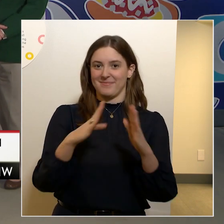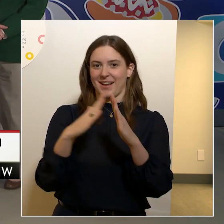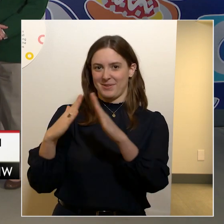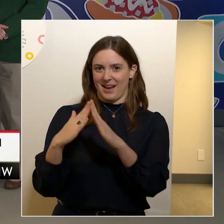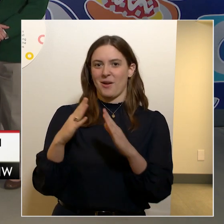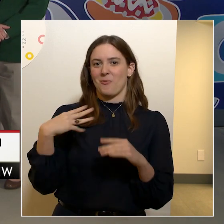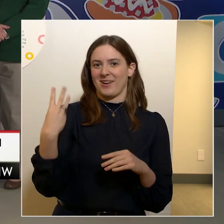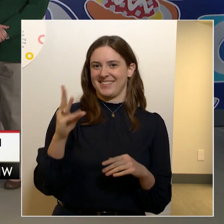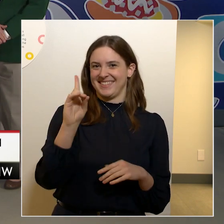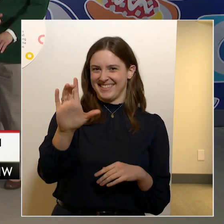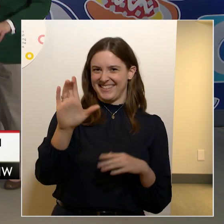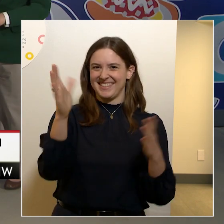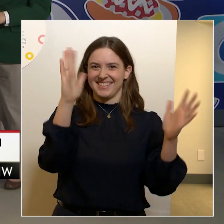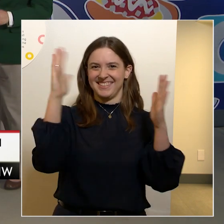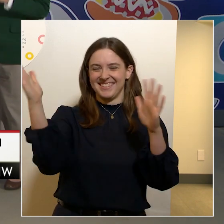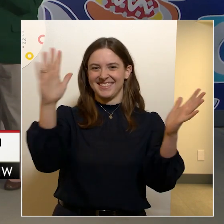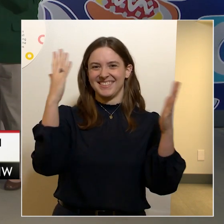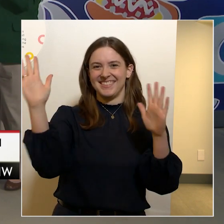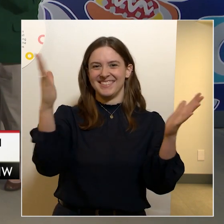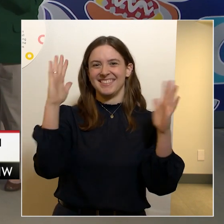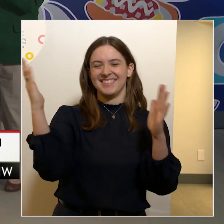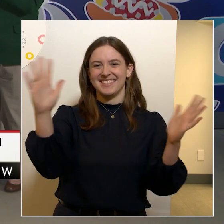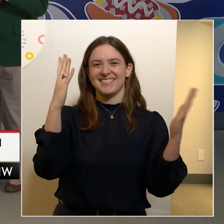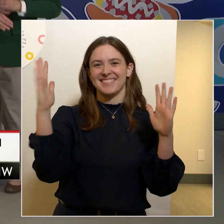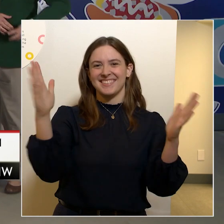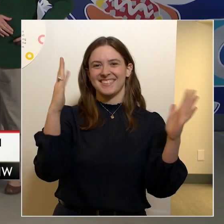Washington, D.C. Give them a big round of applause.